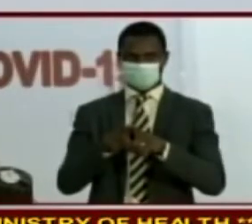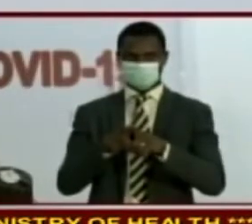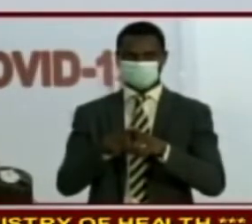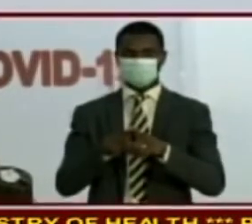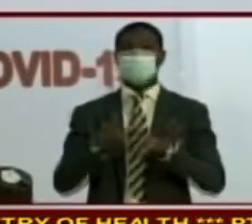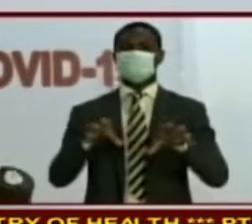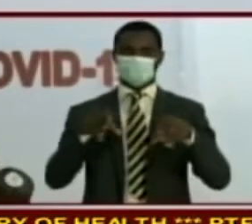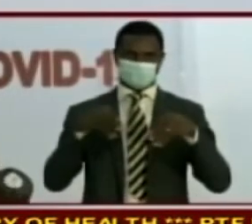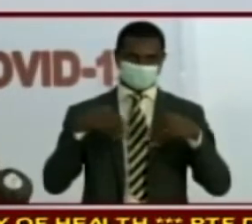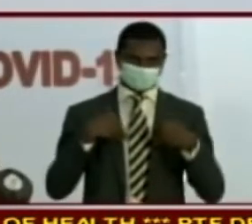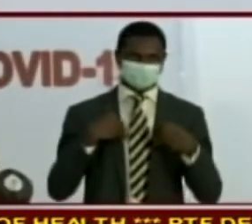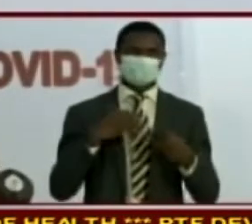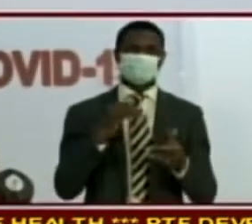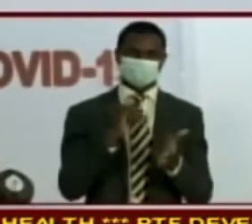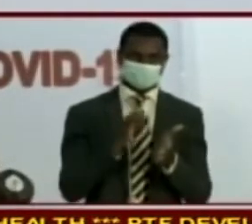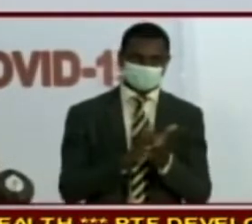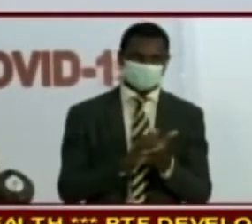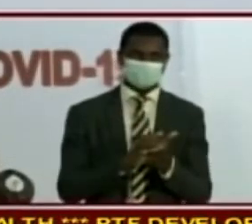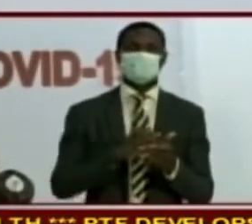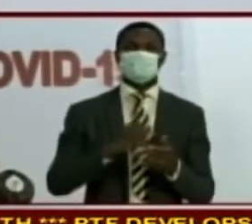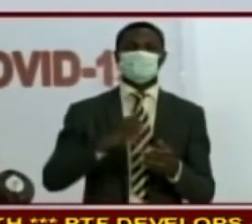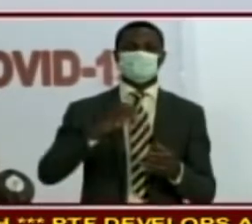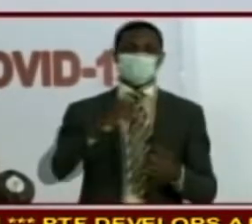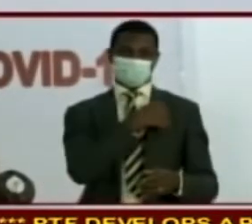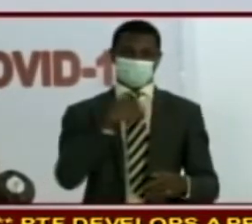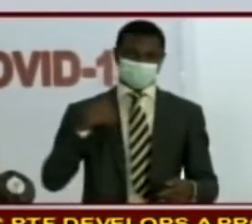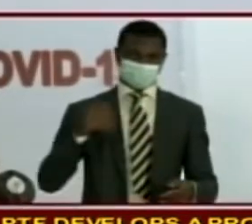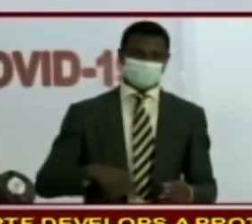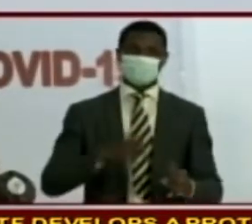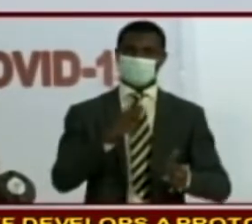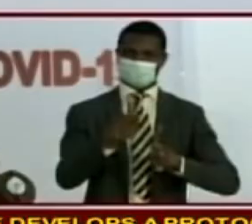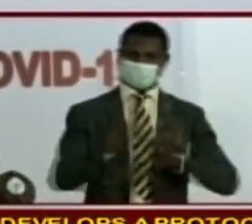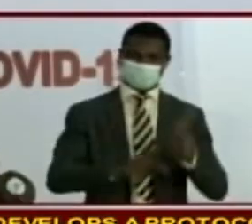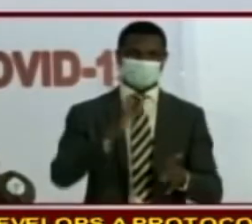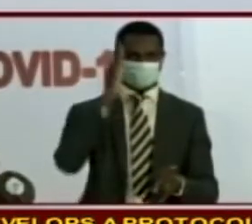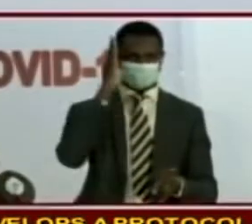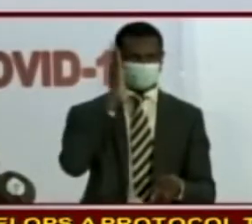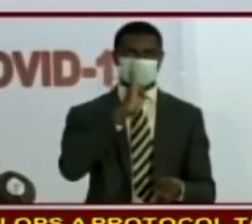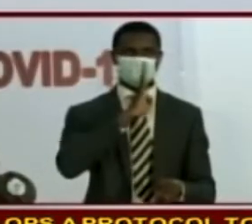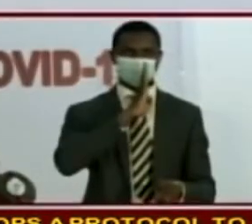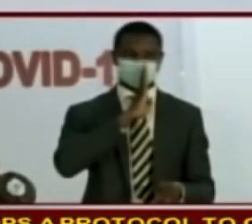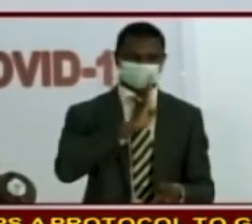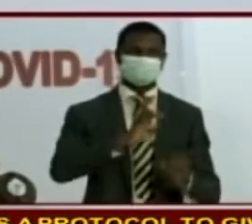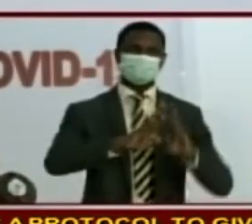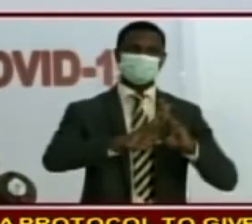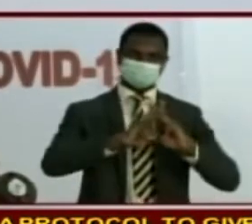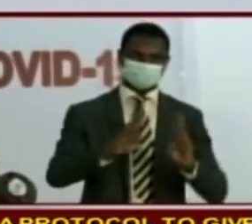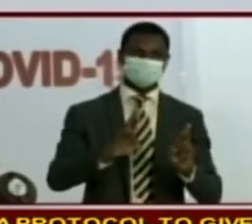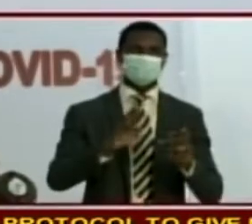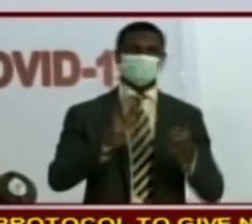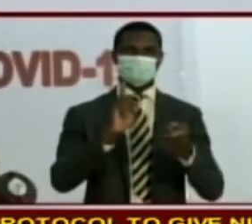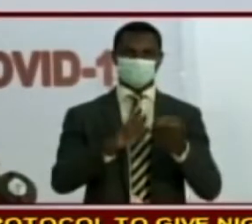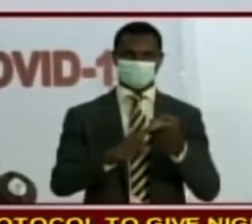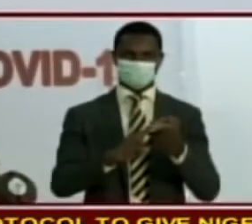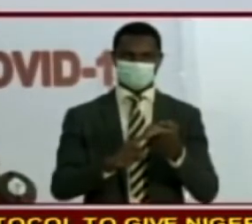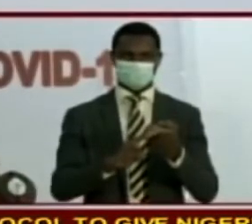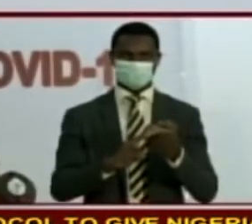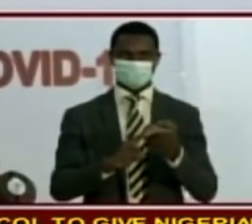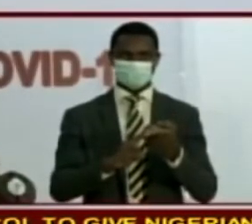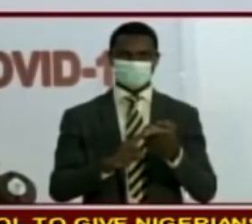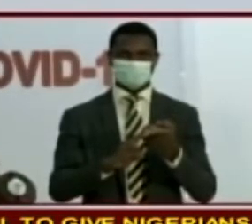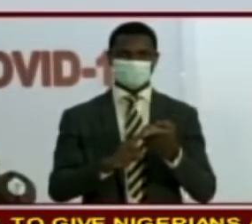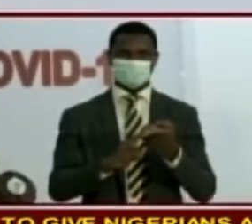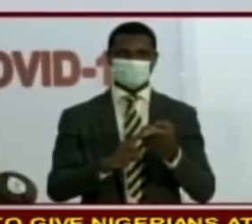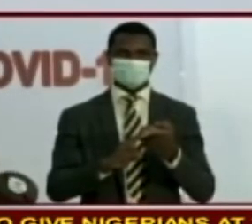commitment that they would be very interested to receive